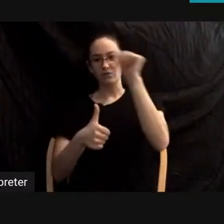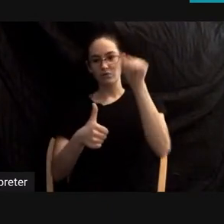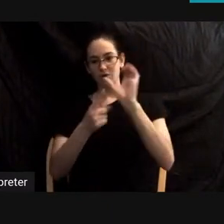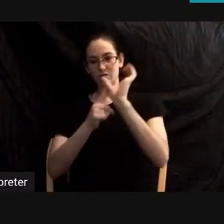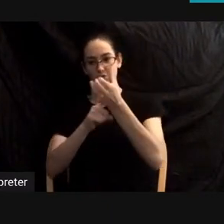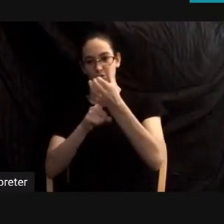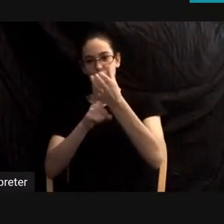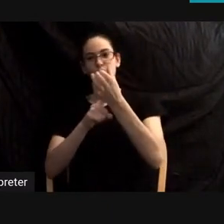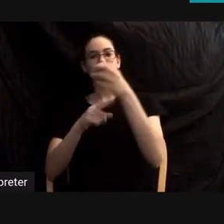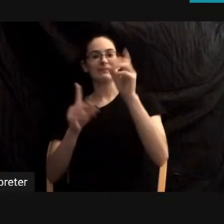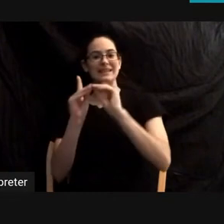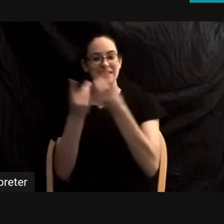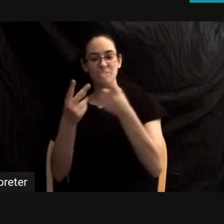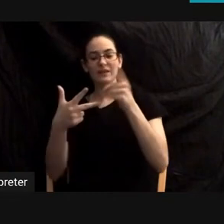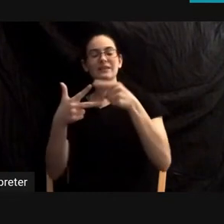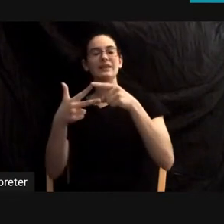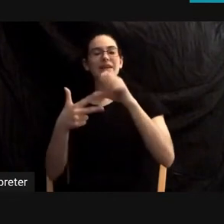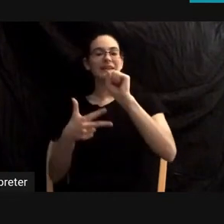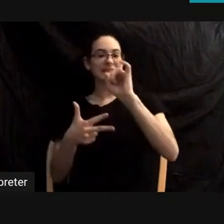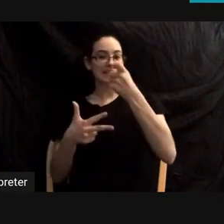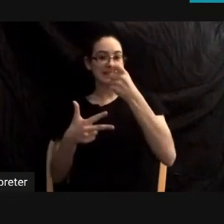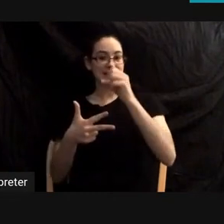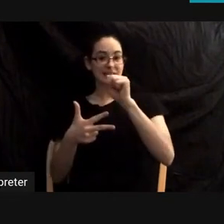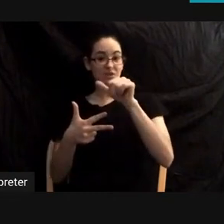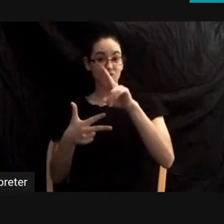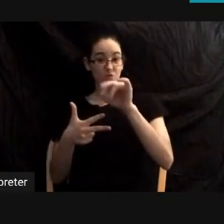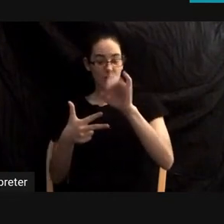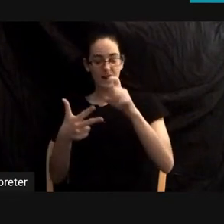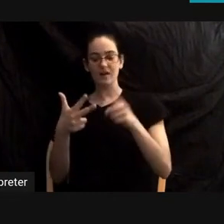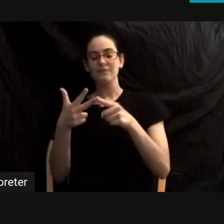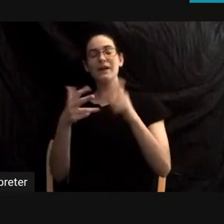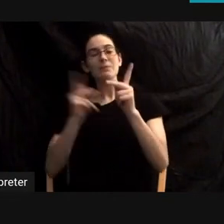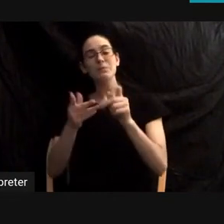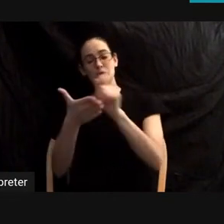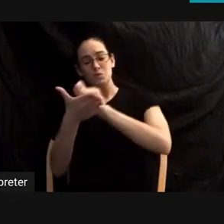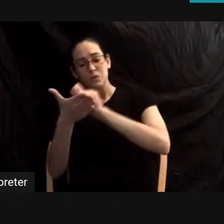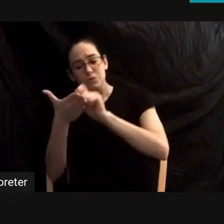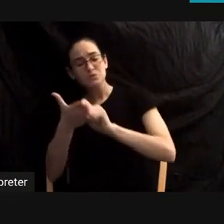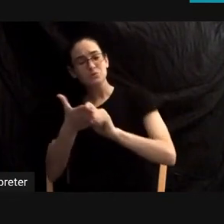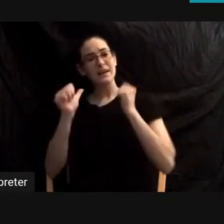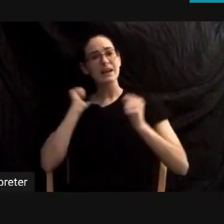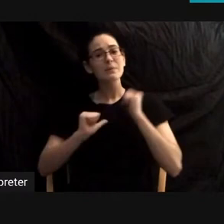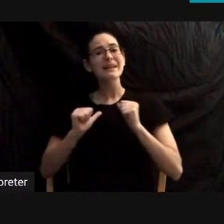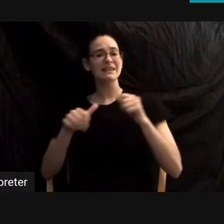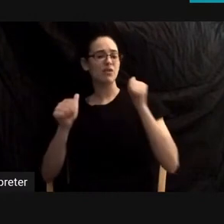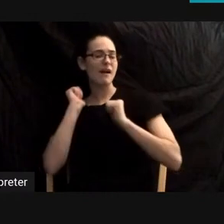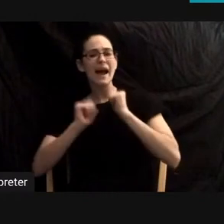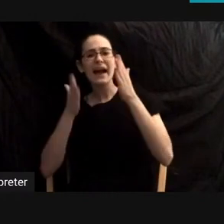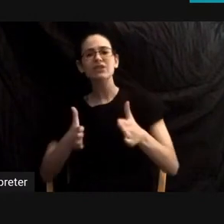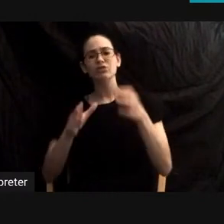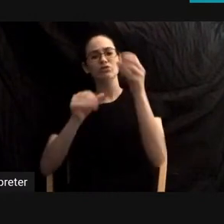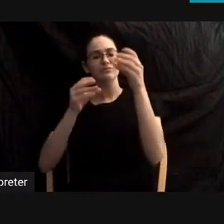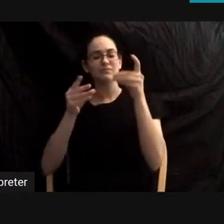this event free this year. I'd also like to thank all of our playwrights, panelists, actors, directors, and